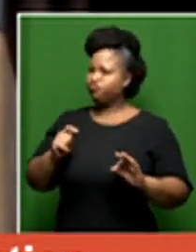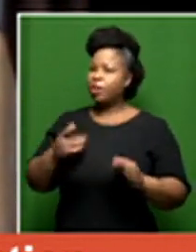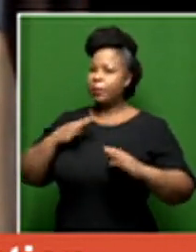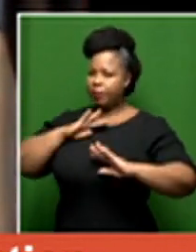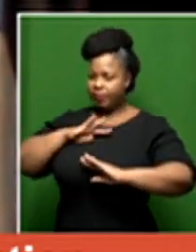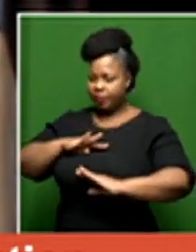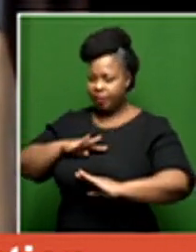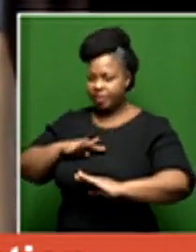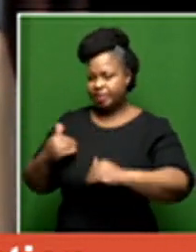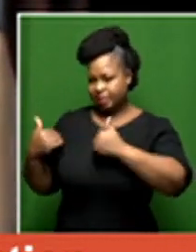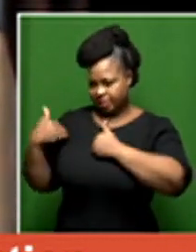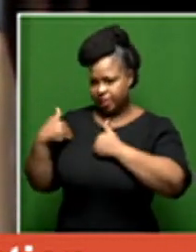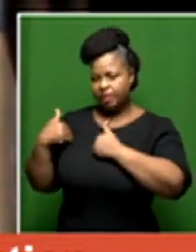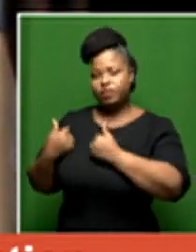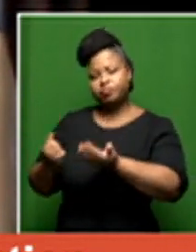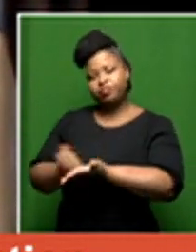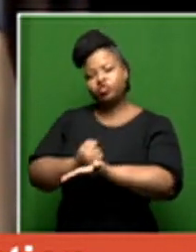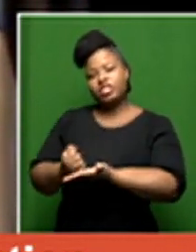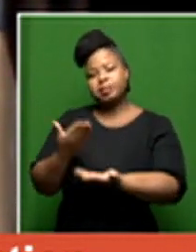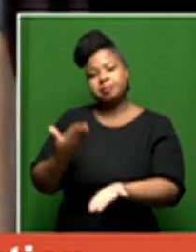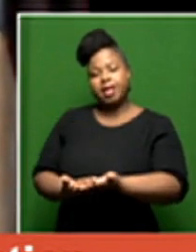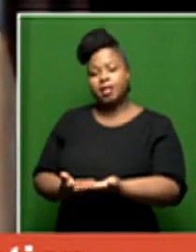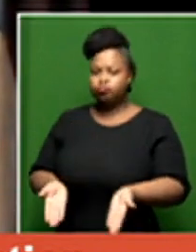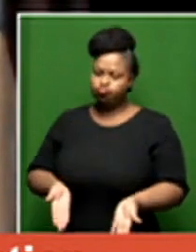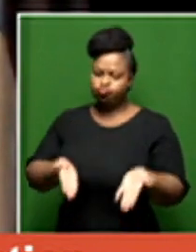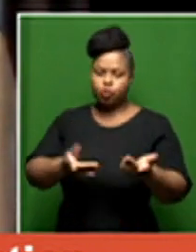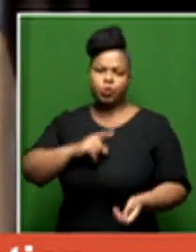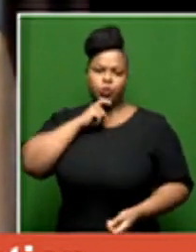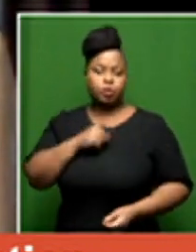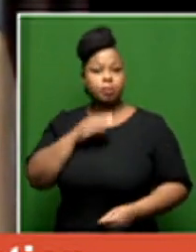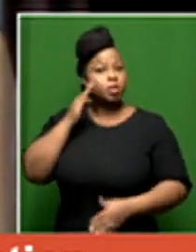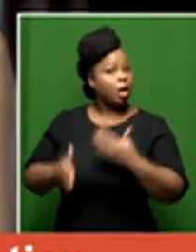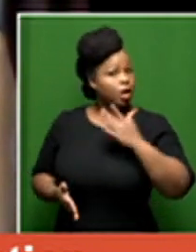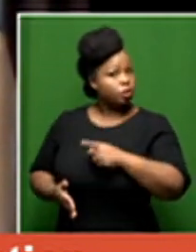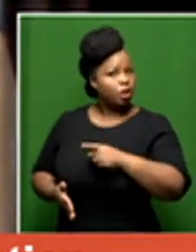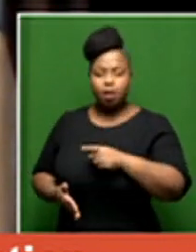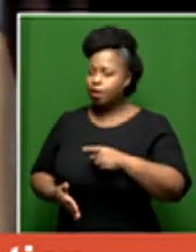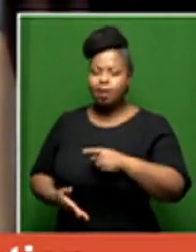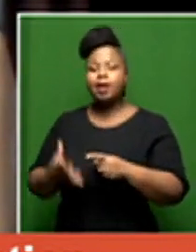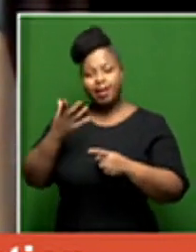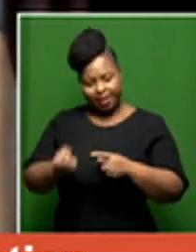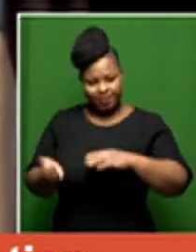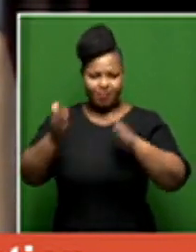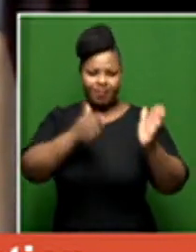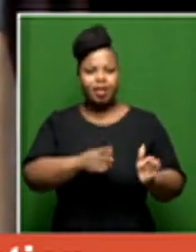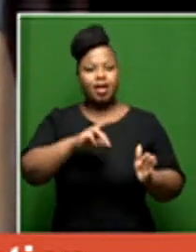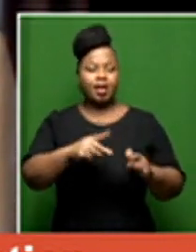vaccine is safe, then they can register it. And that is not the end. We've got another regulatory system.